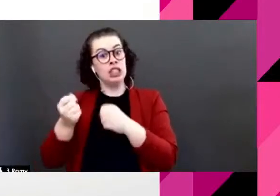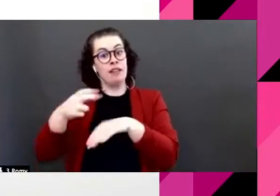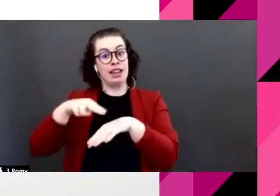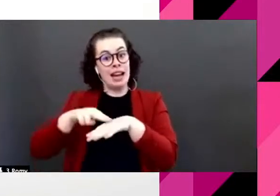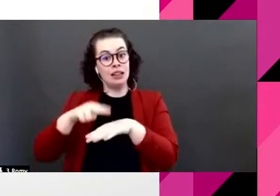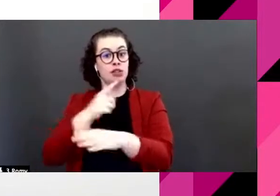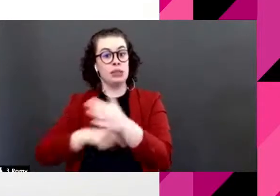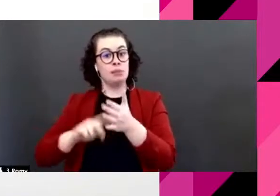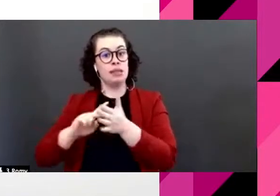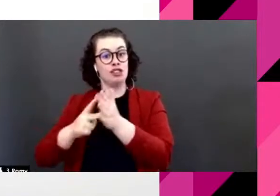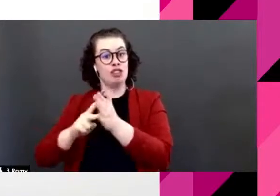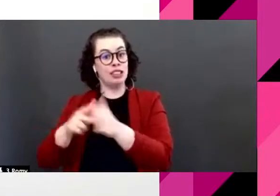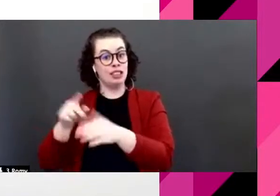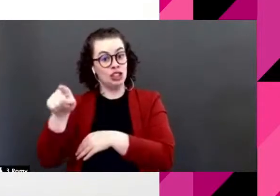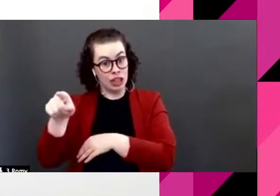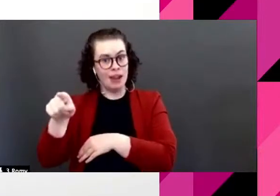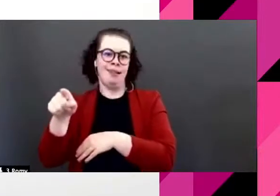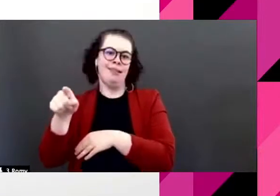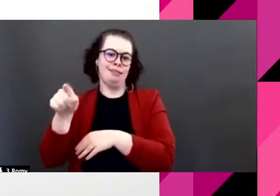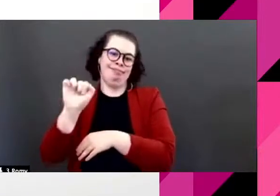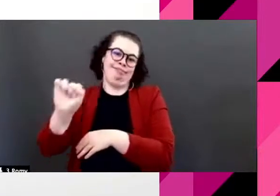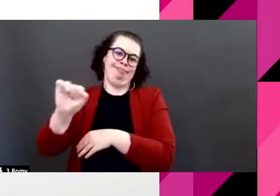strategy, in this case, Australia.